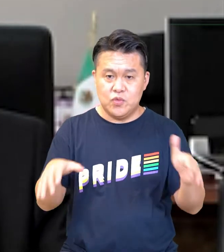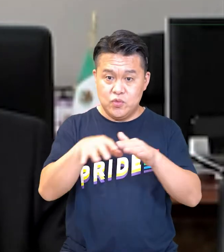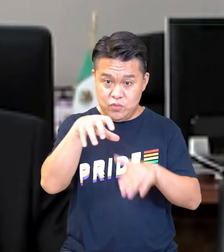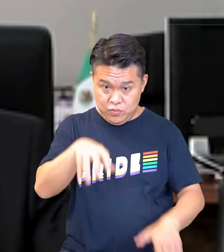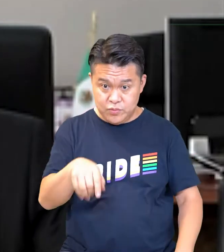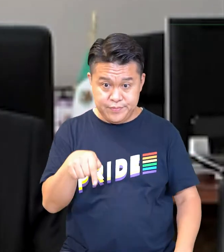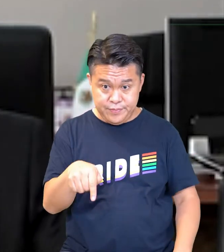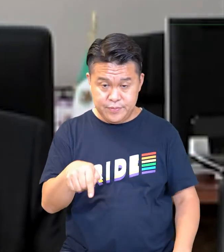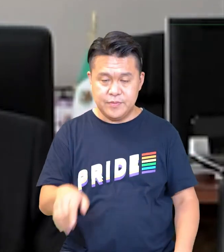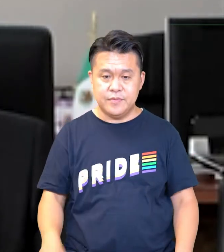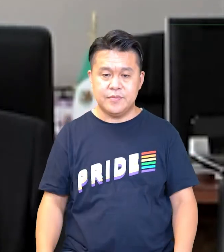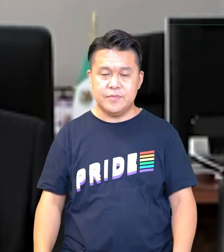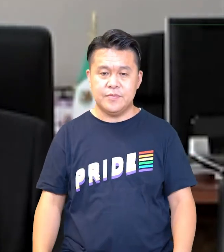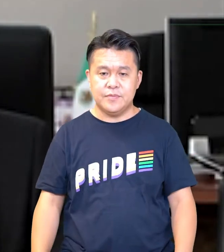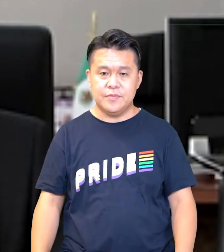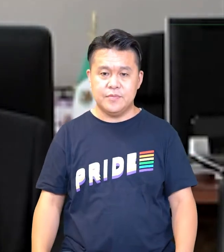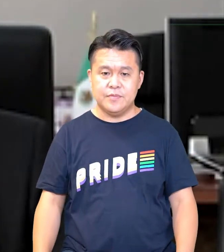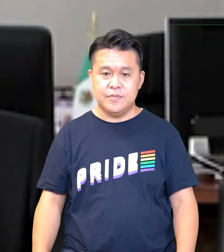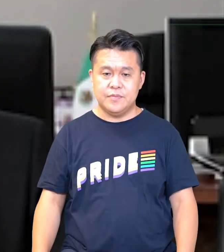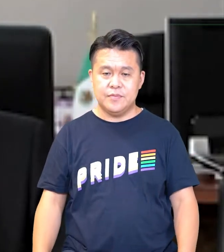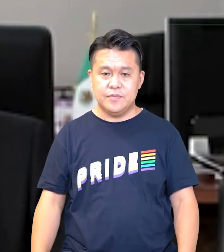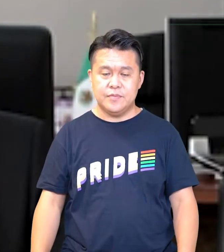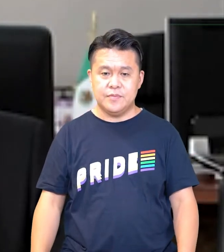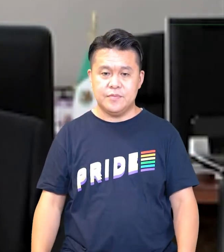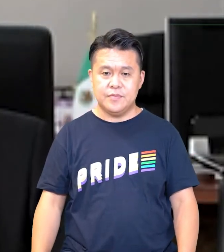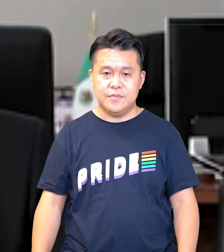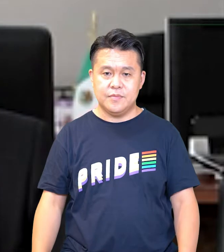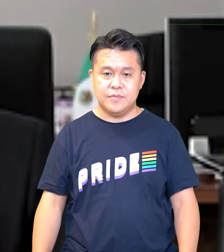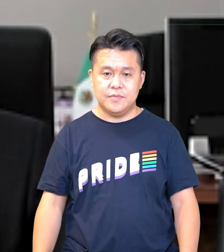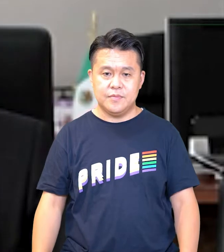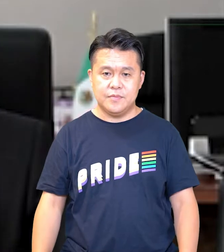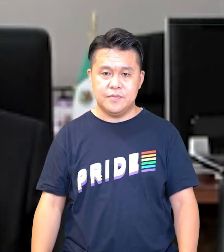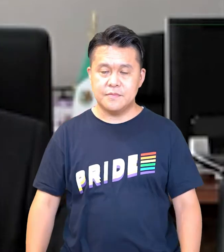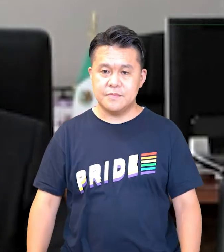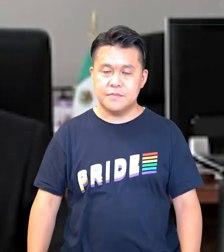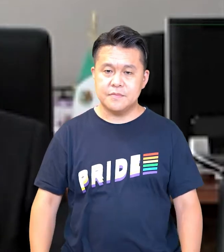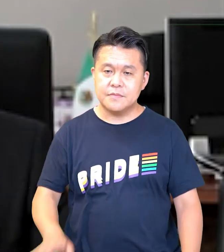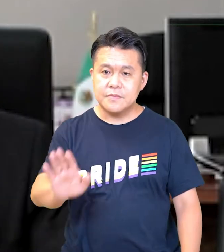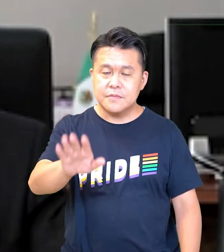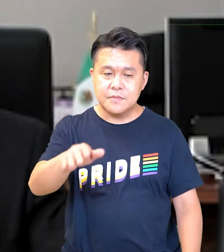provide education against discrimination.